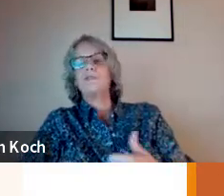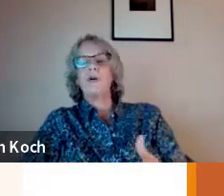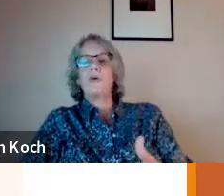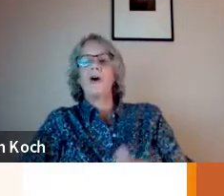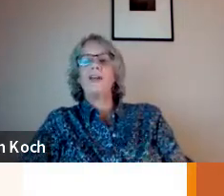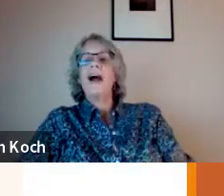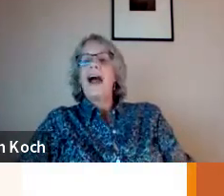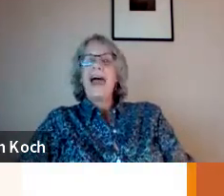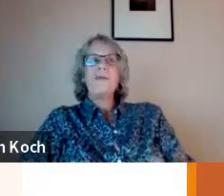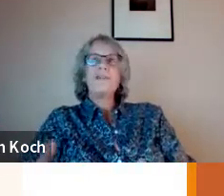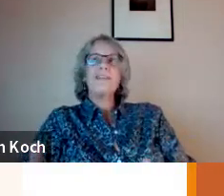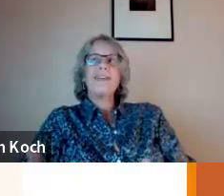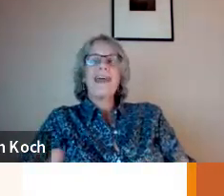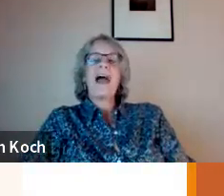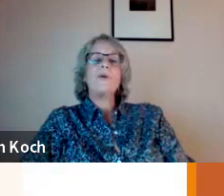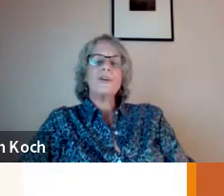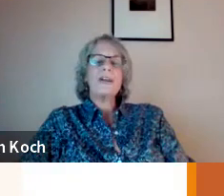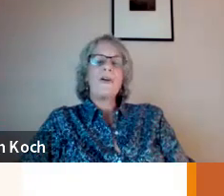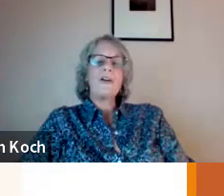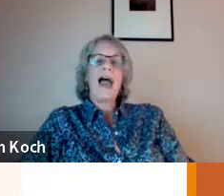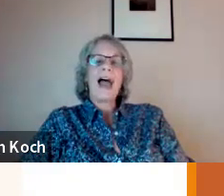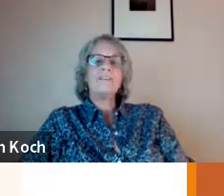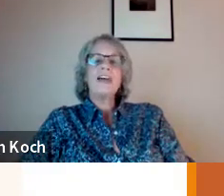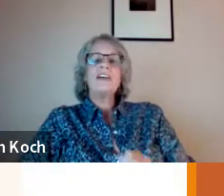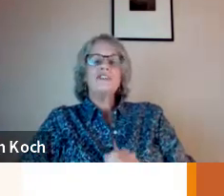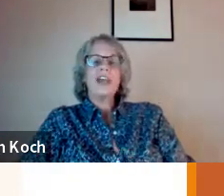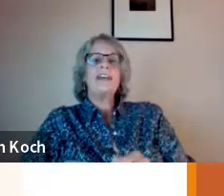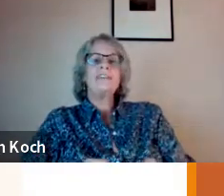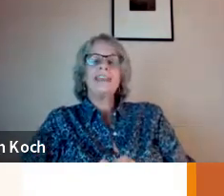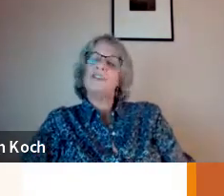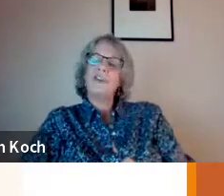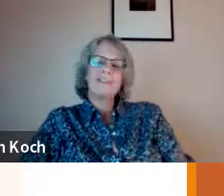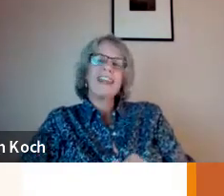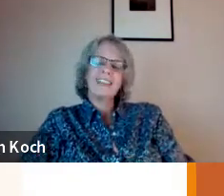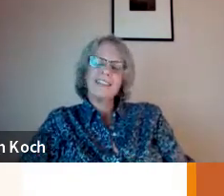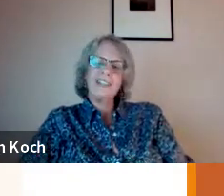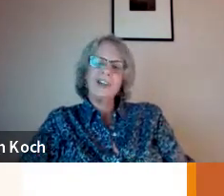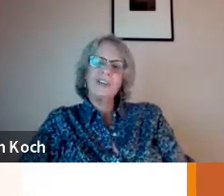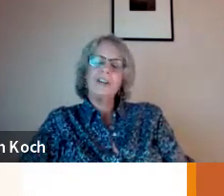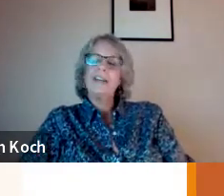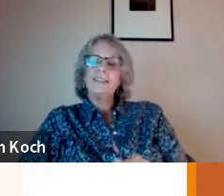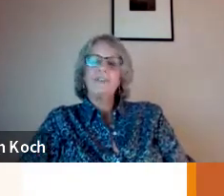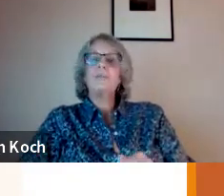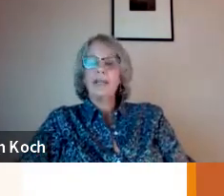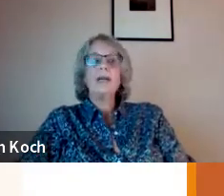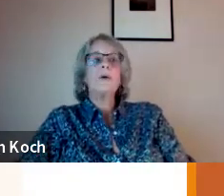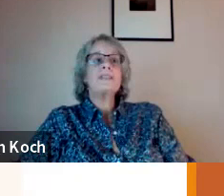how to turn the phone on. And within like an hour or an hour and a half, Jay and David are now texting each other. David's picking up on